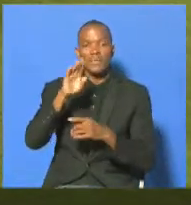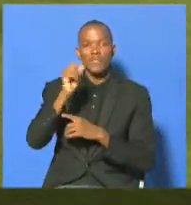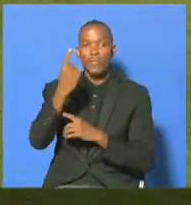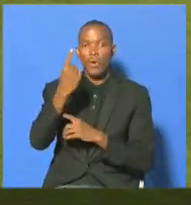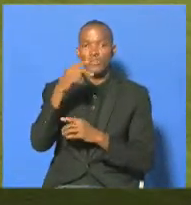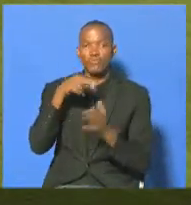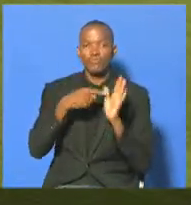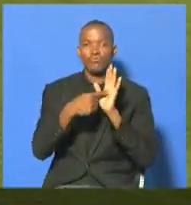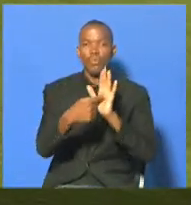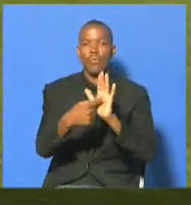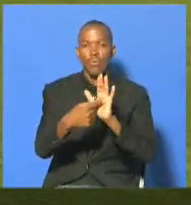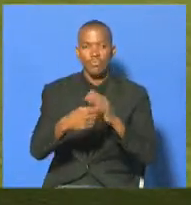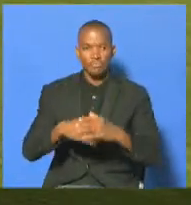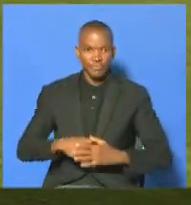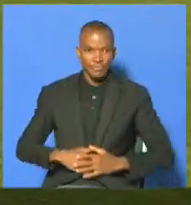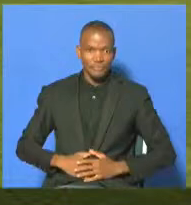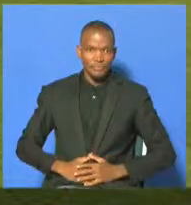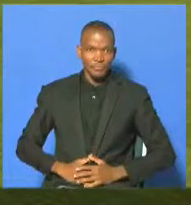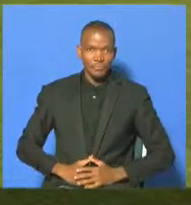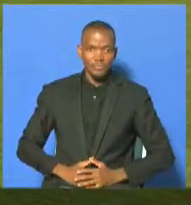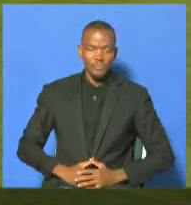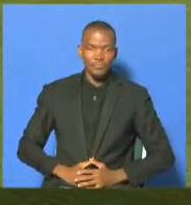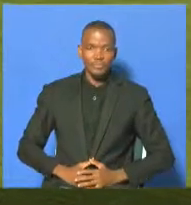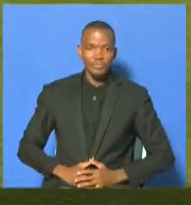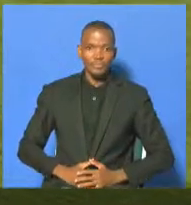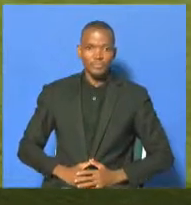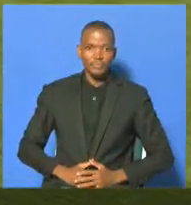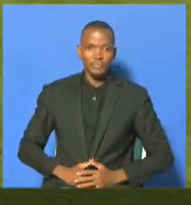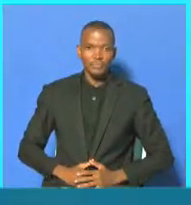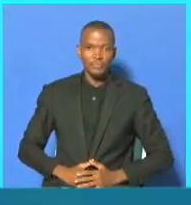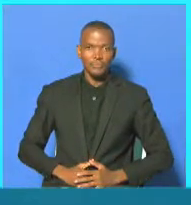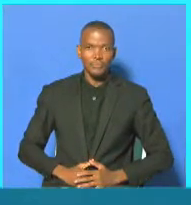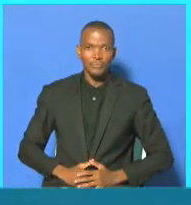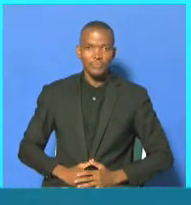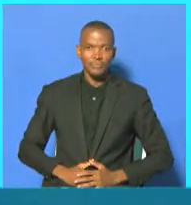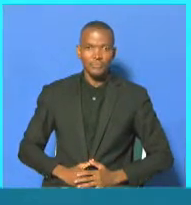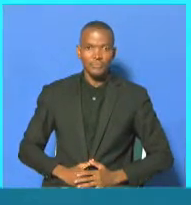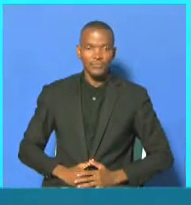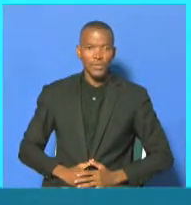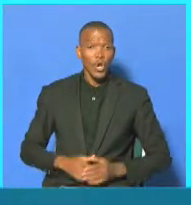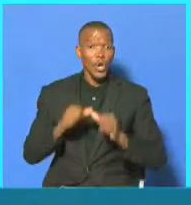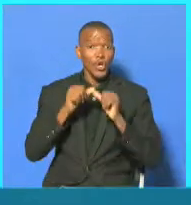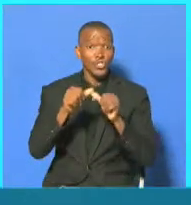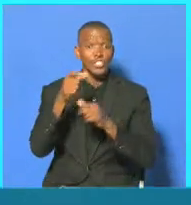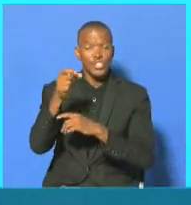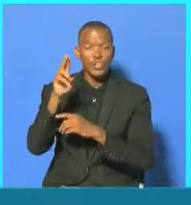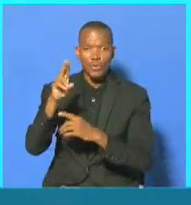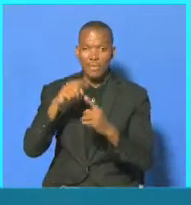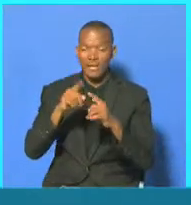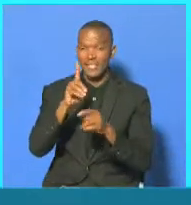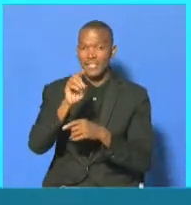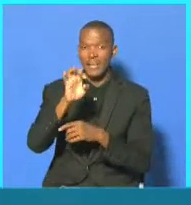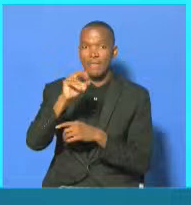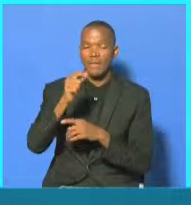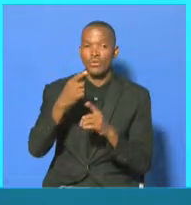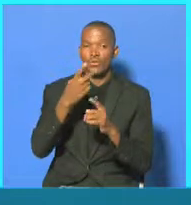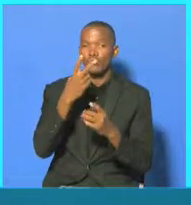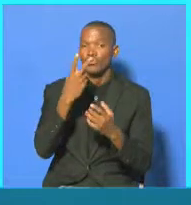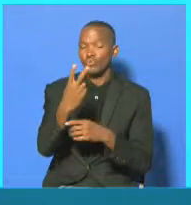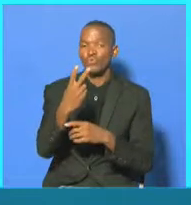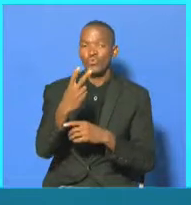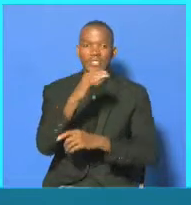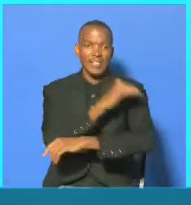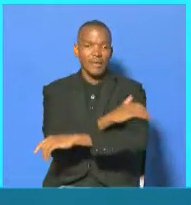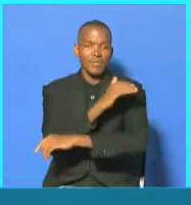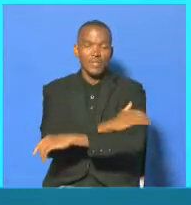BTV1. Lydia Poloko, BTV Sport, Gaborone. Still on Gaborone derby, the two captains from both